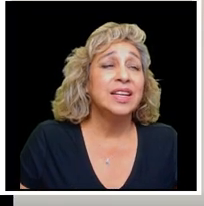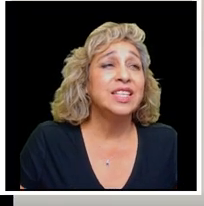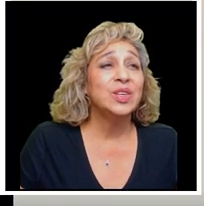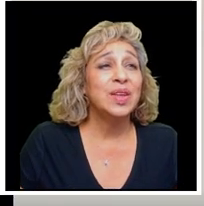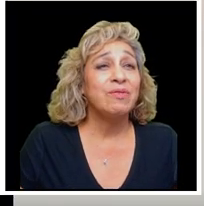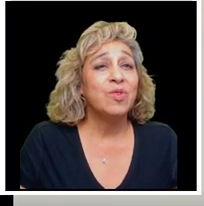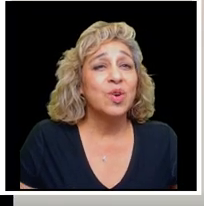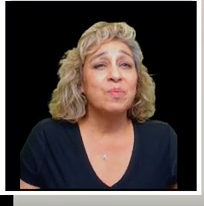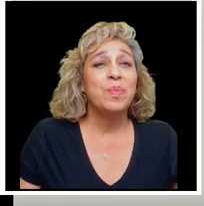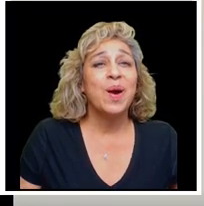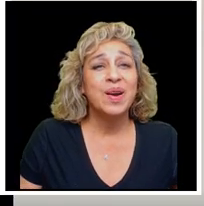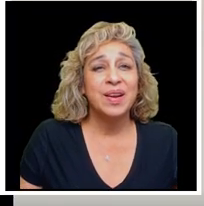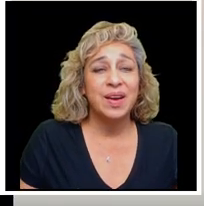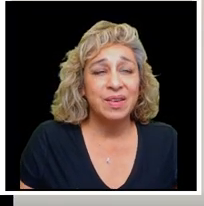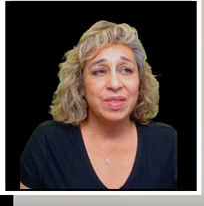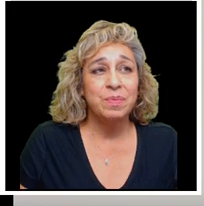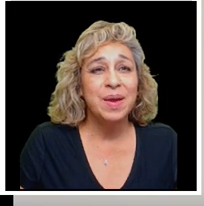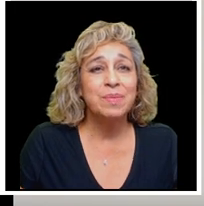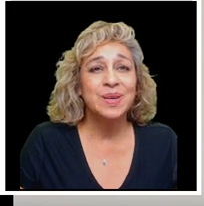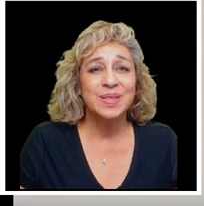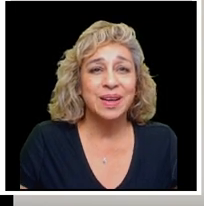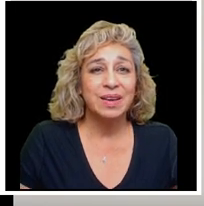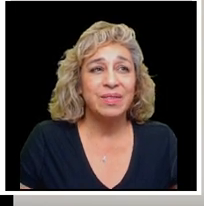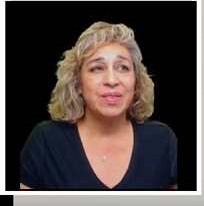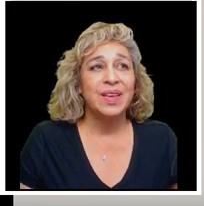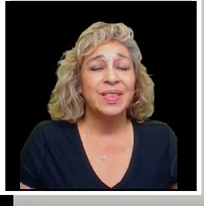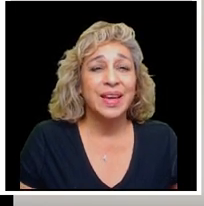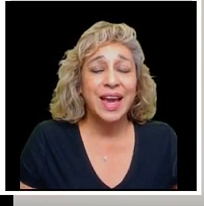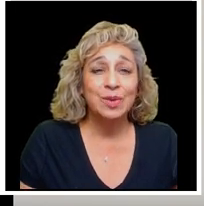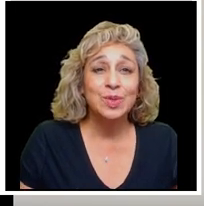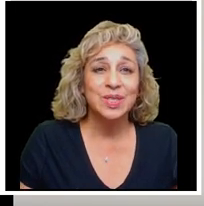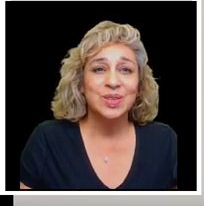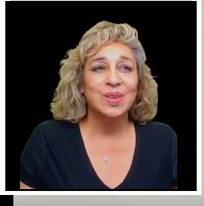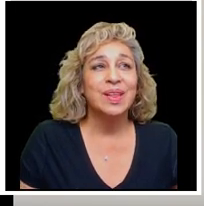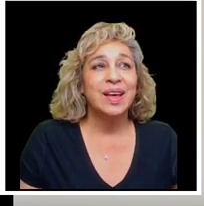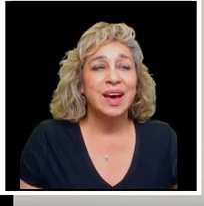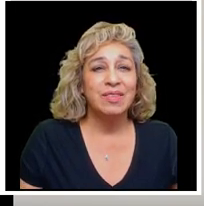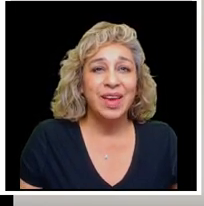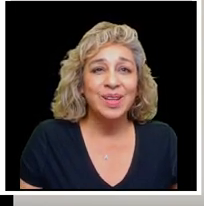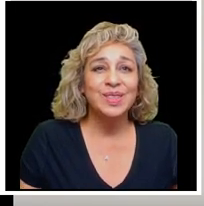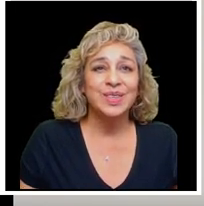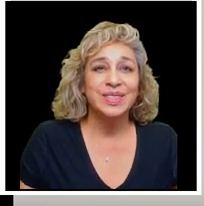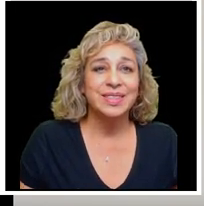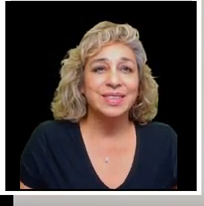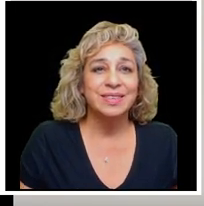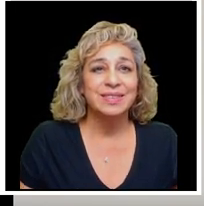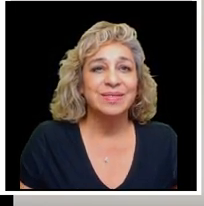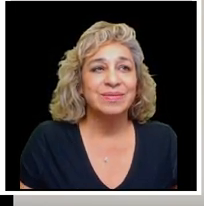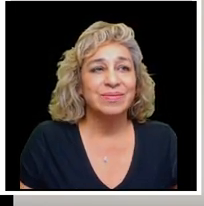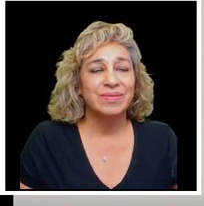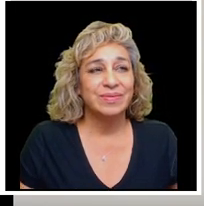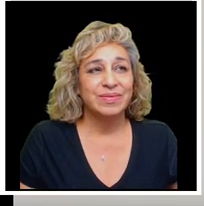until they form part of the members of the council of elders